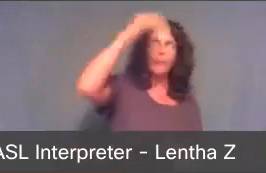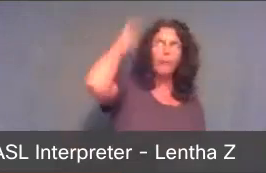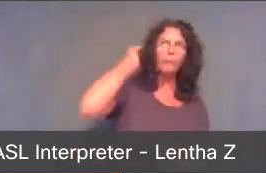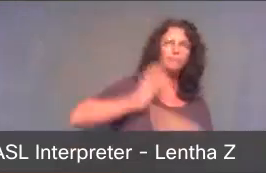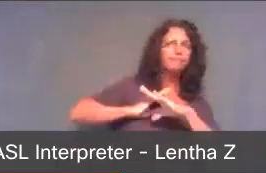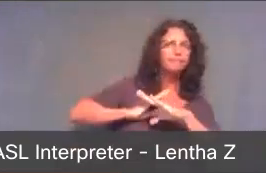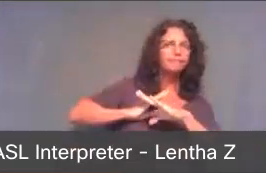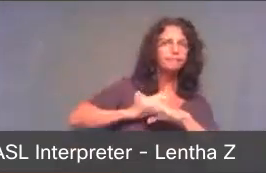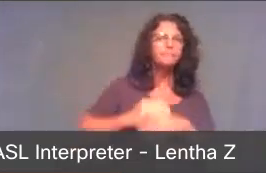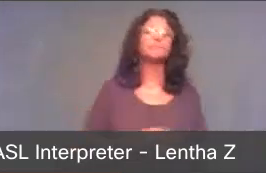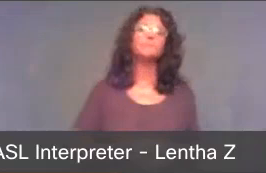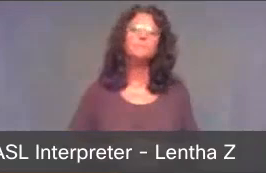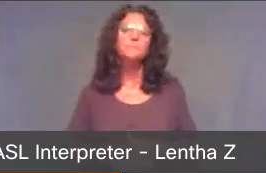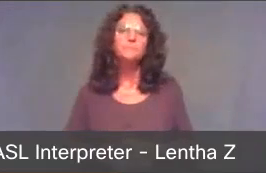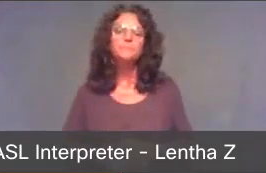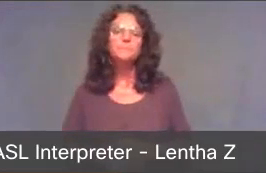And